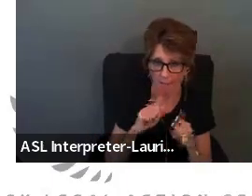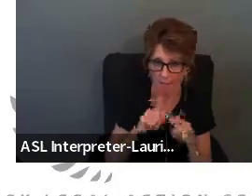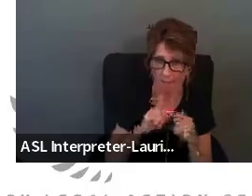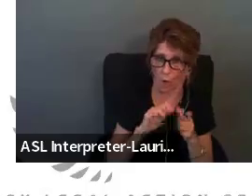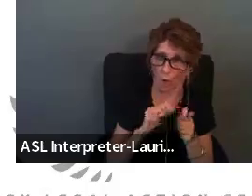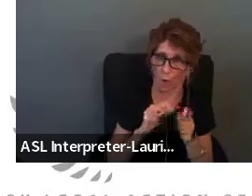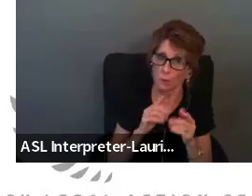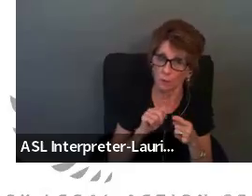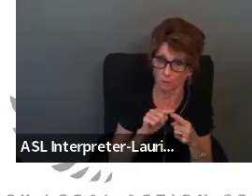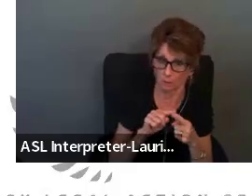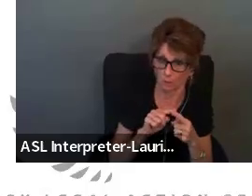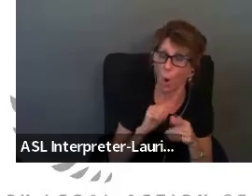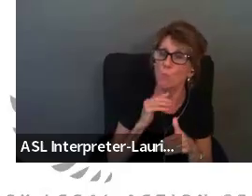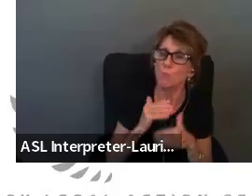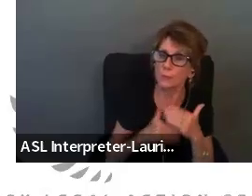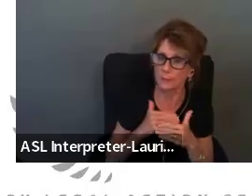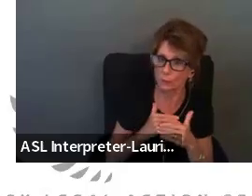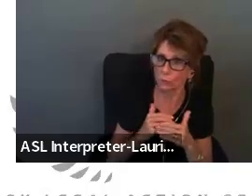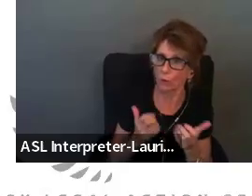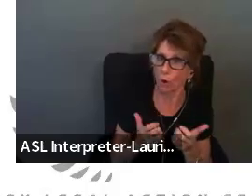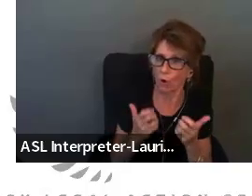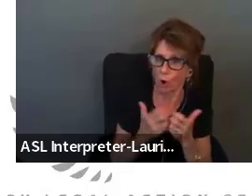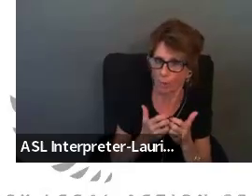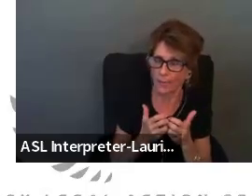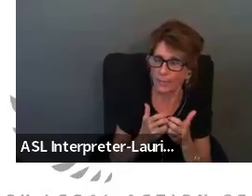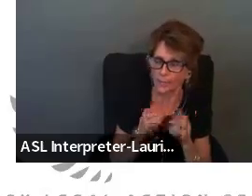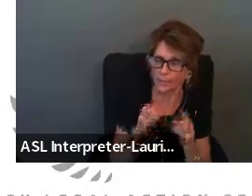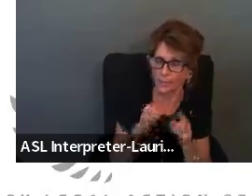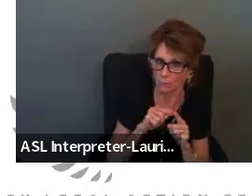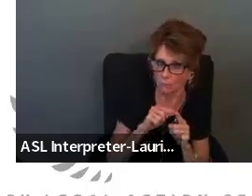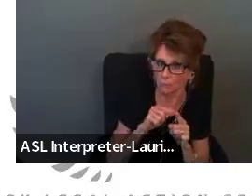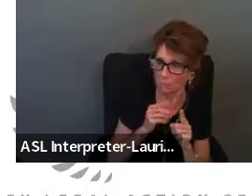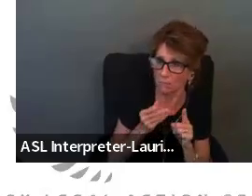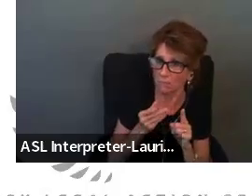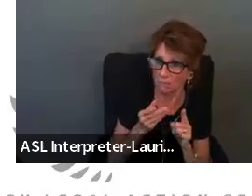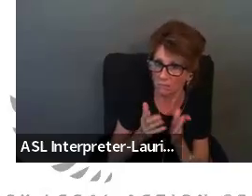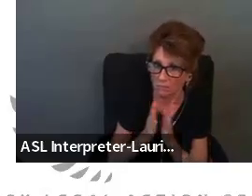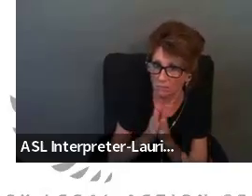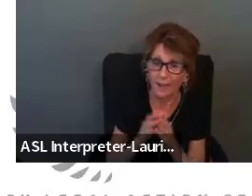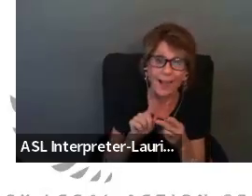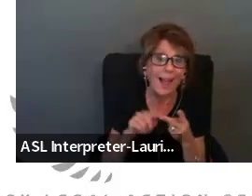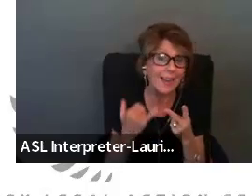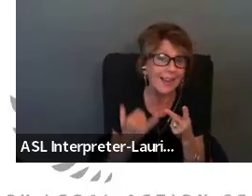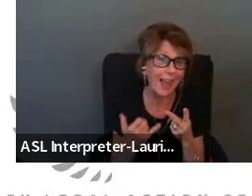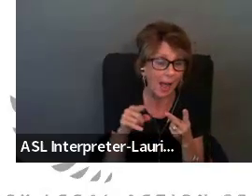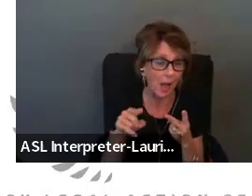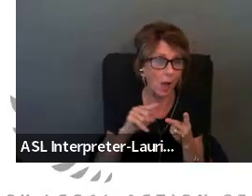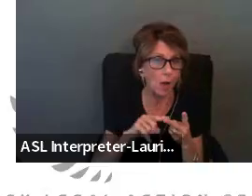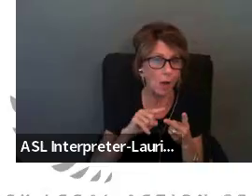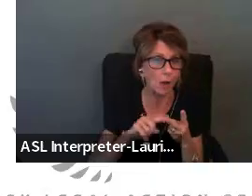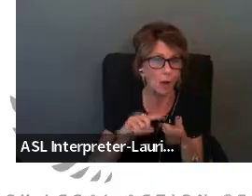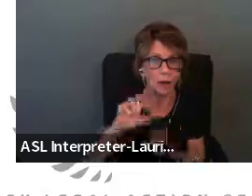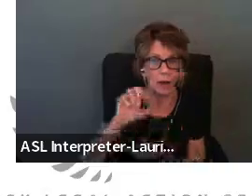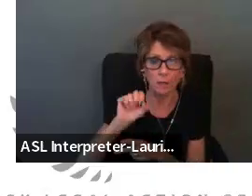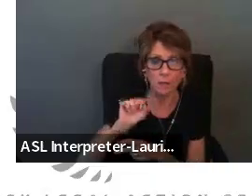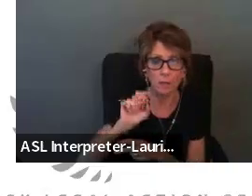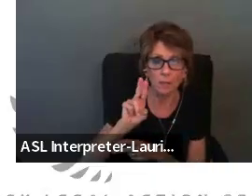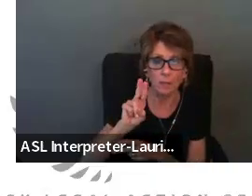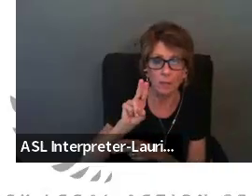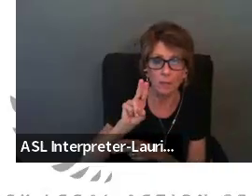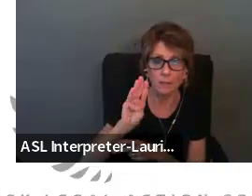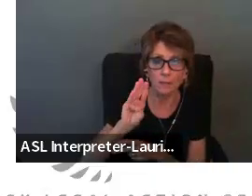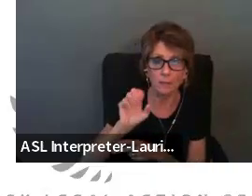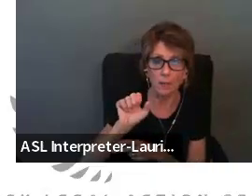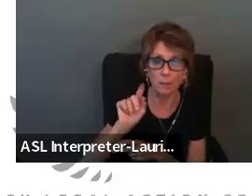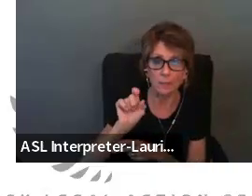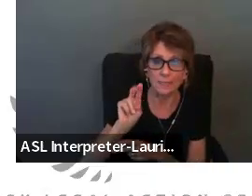go to substantive accommodation. And this is where the landlord is now engaging with you, trying to work